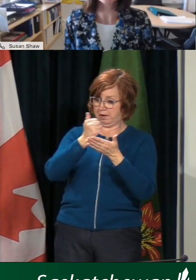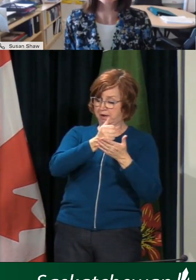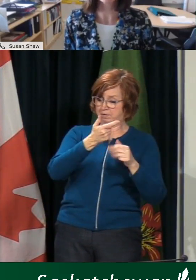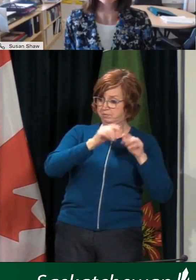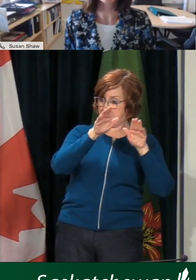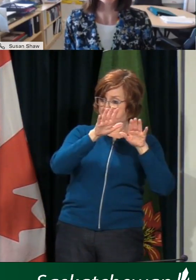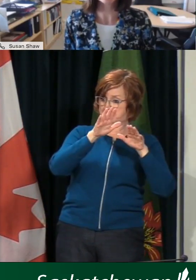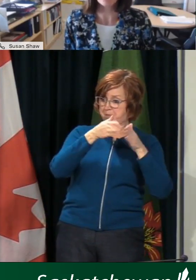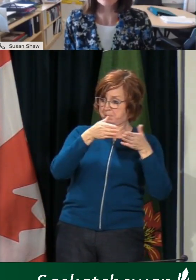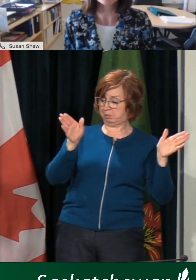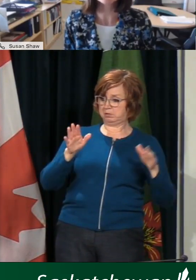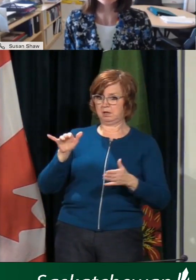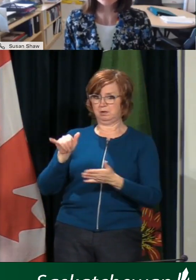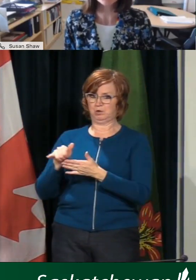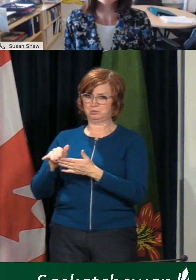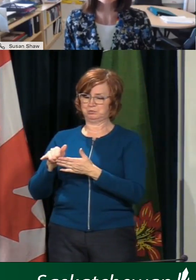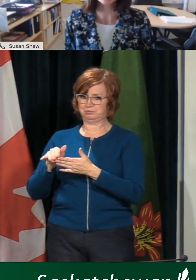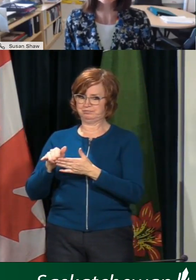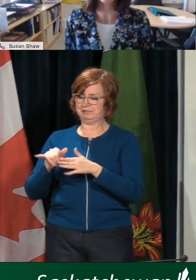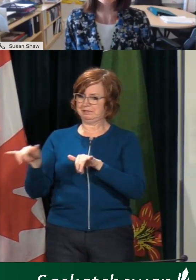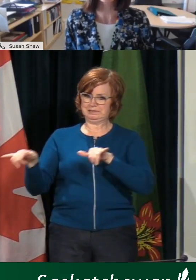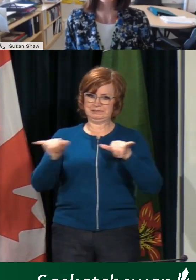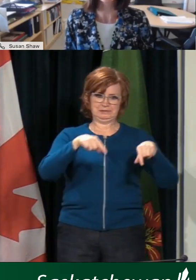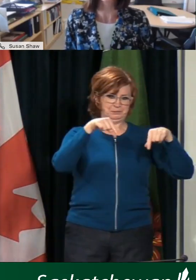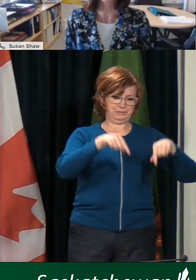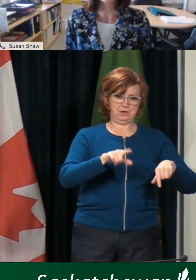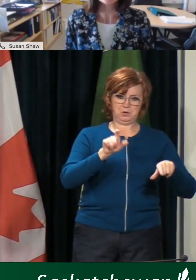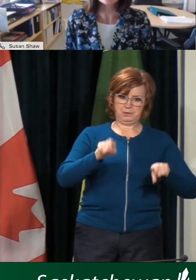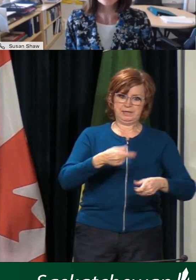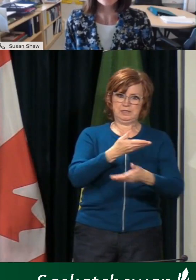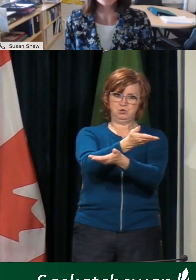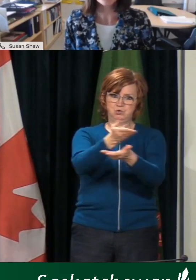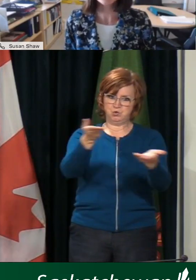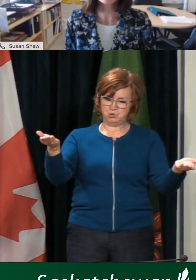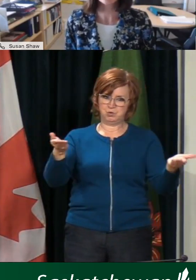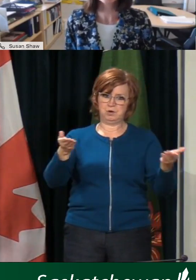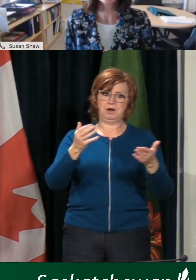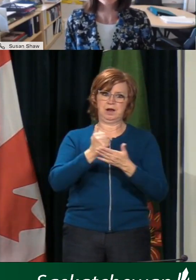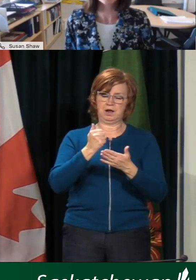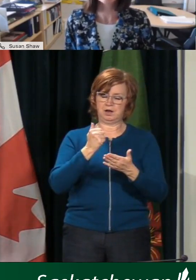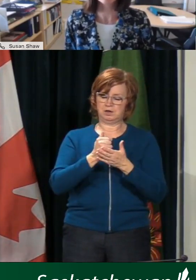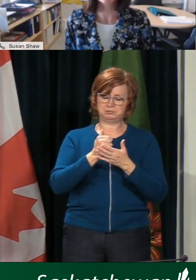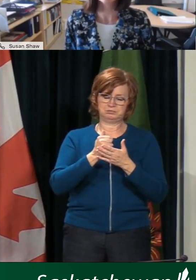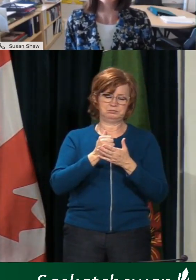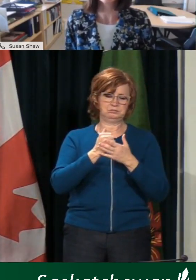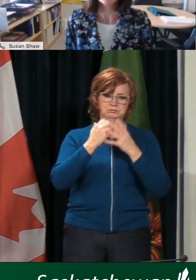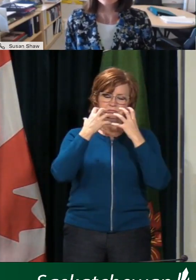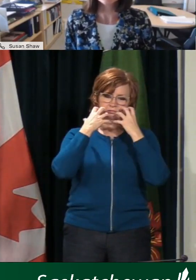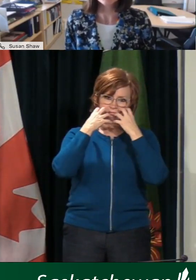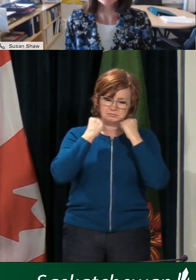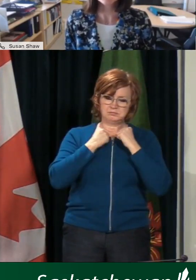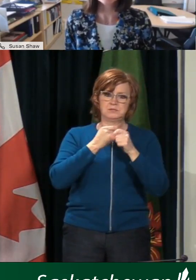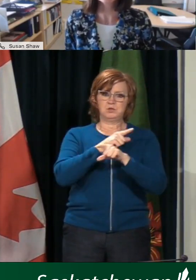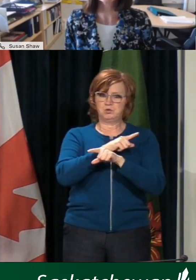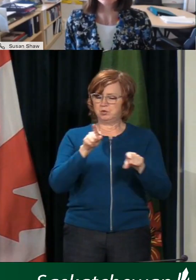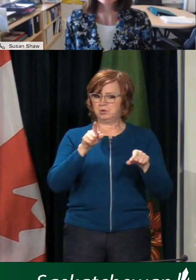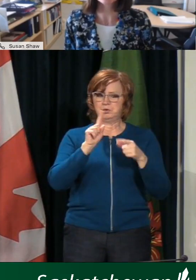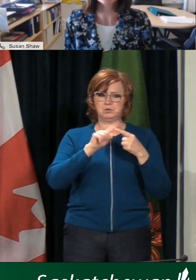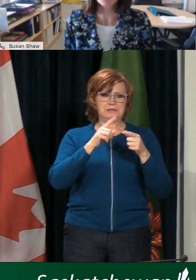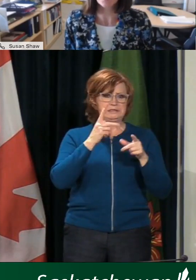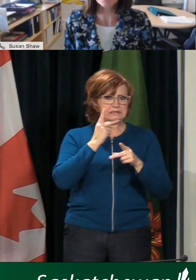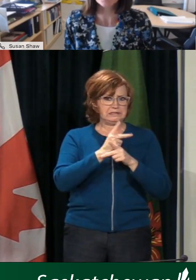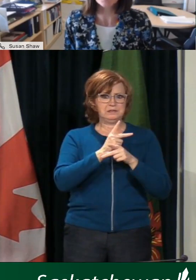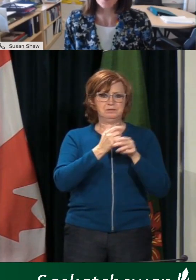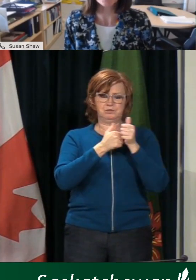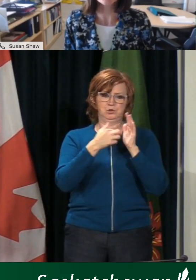place to reopen our province, we need your help even more. Keep washing your hands regularly and teach young children how to wash